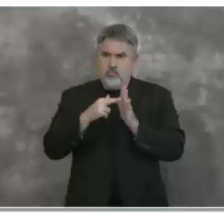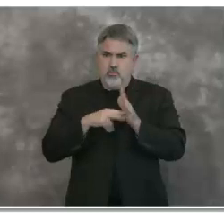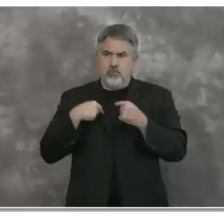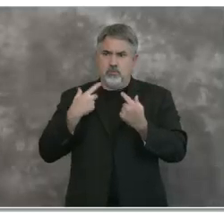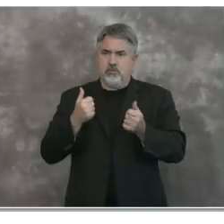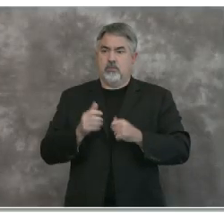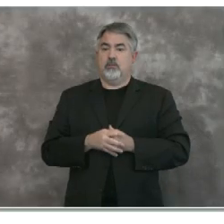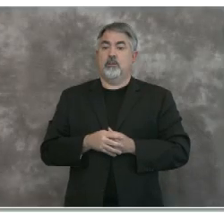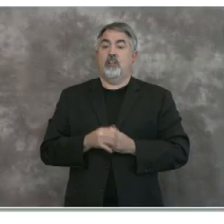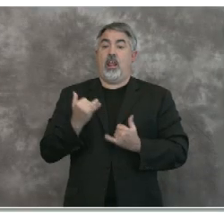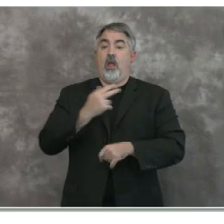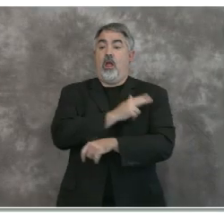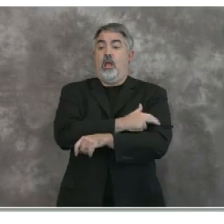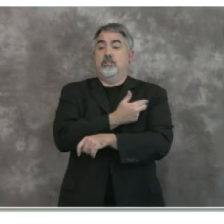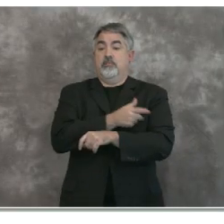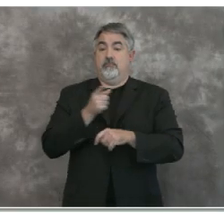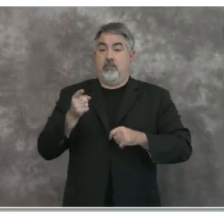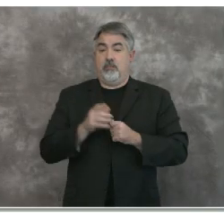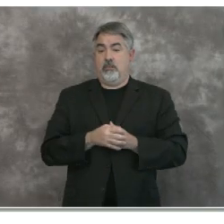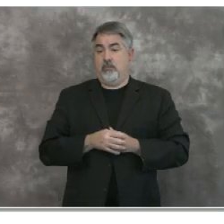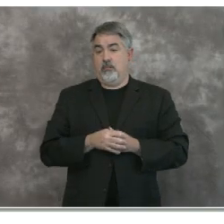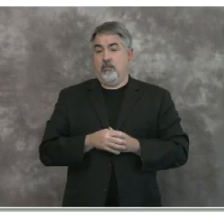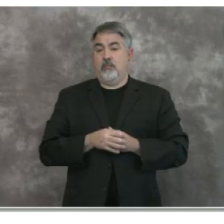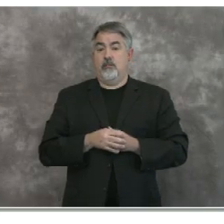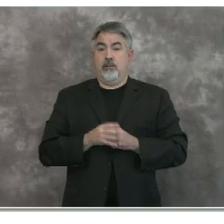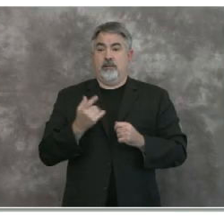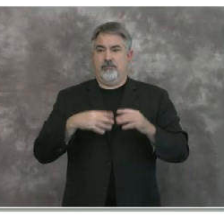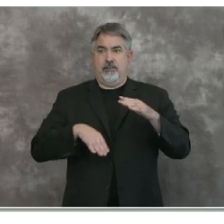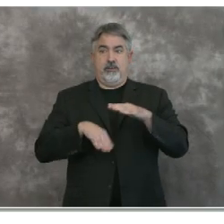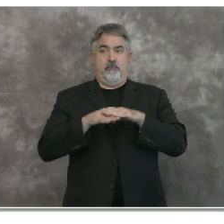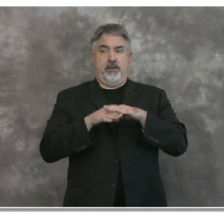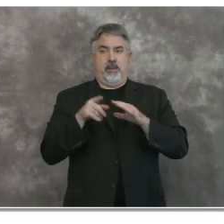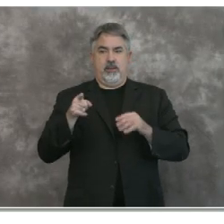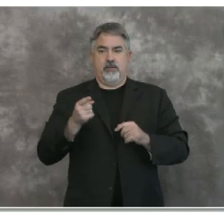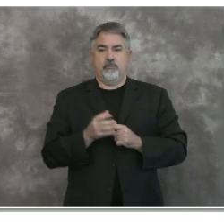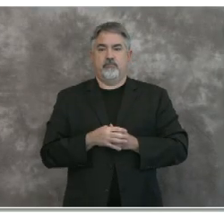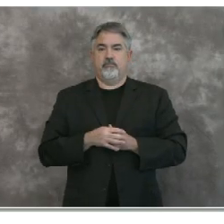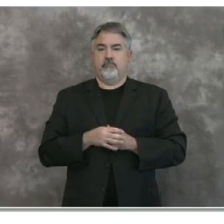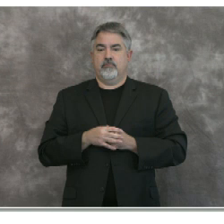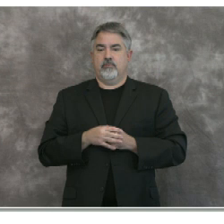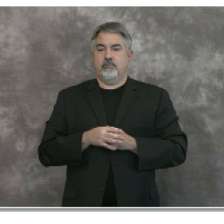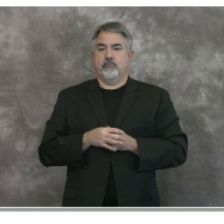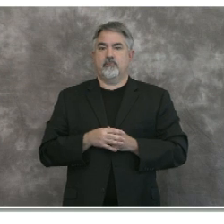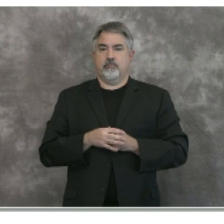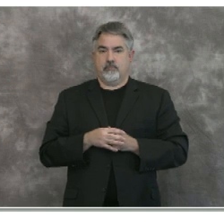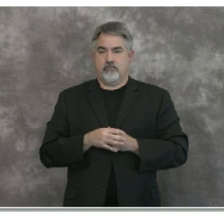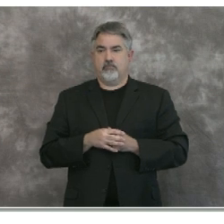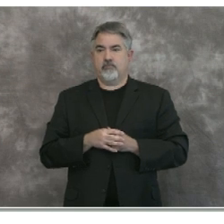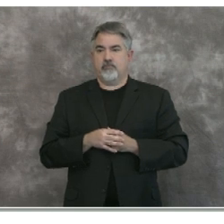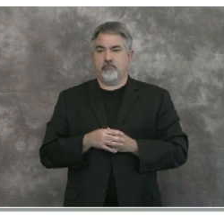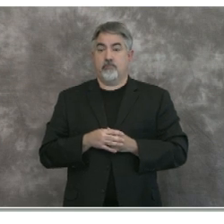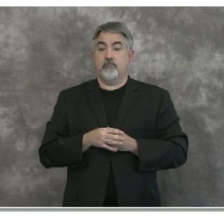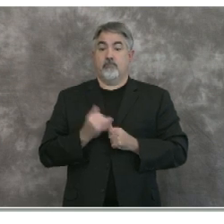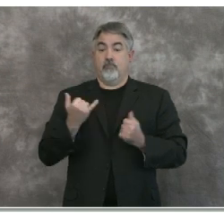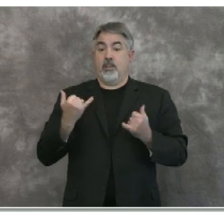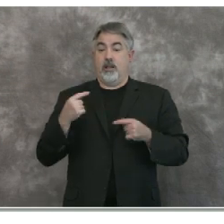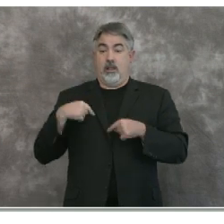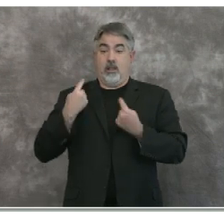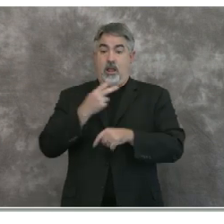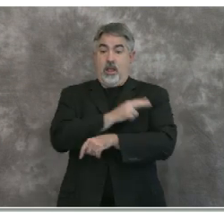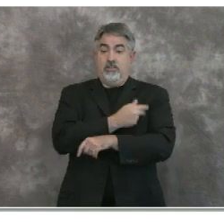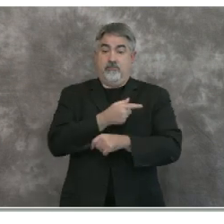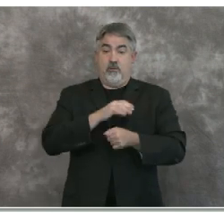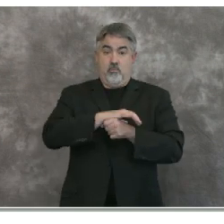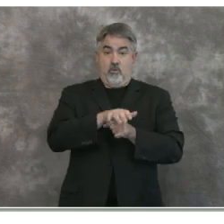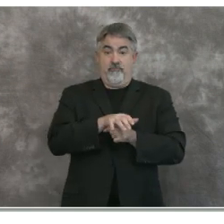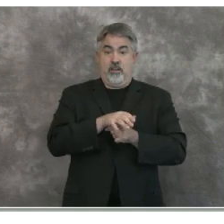our hospital system capacity. You see ICUs up slightly there at 146. Total hospitalizations for COVID down